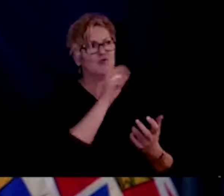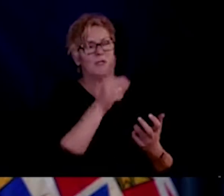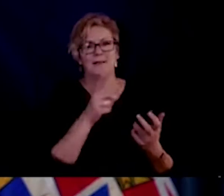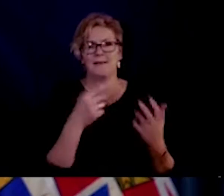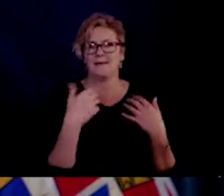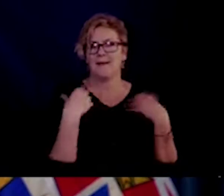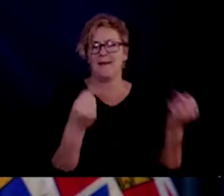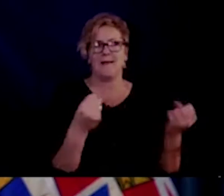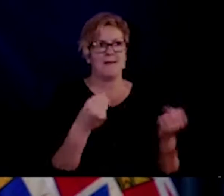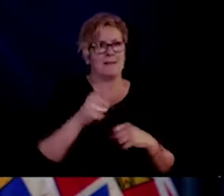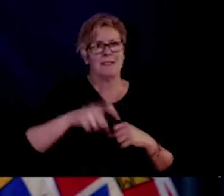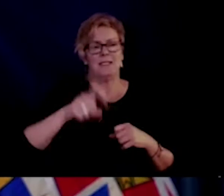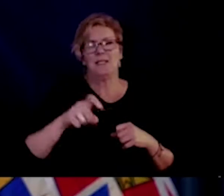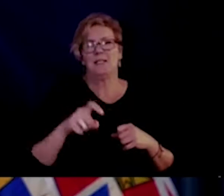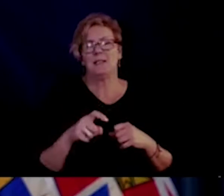Cordasco, CHLY.